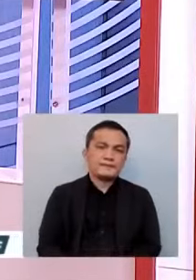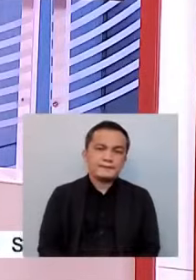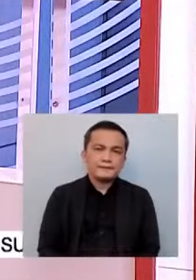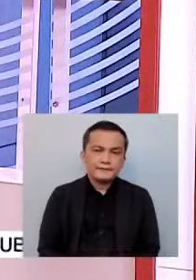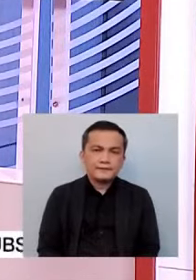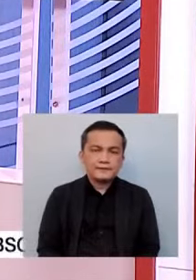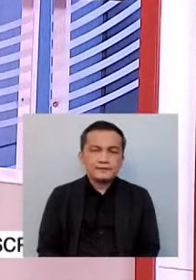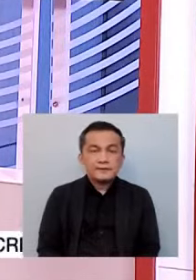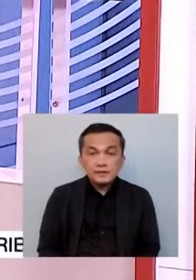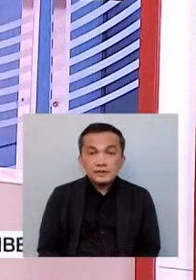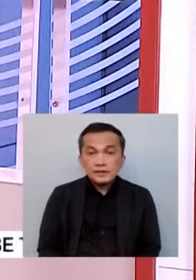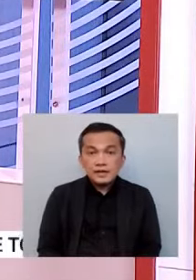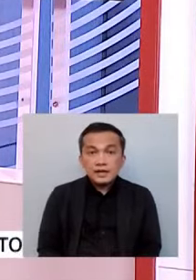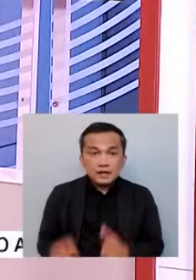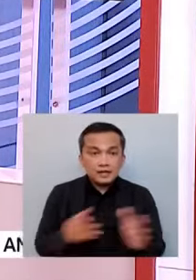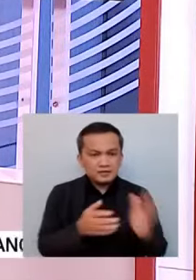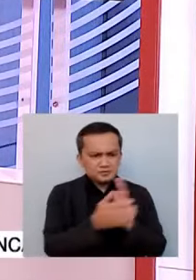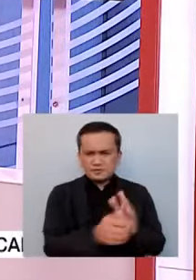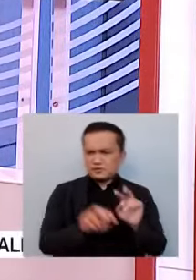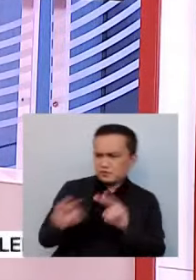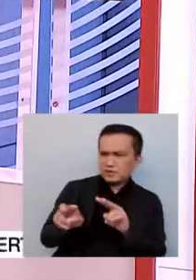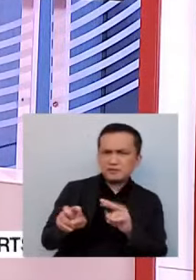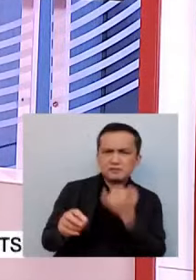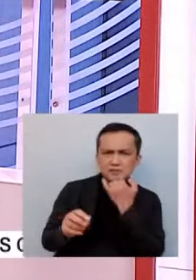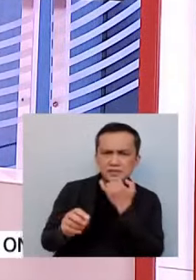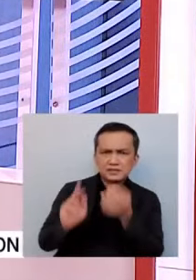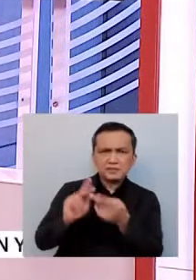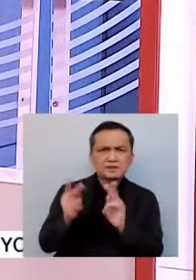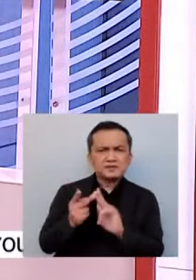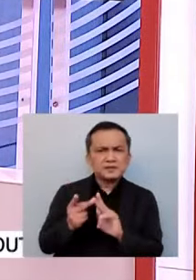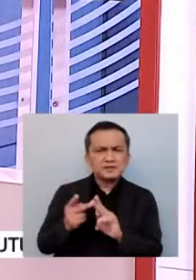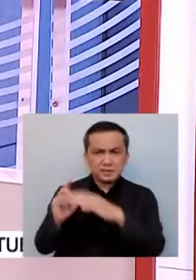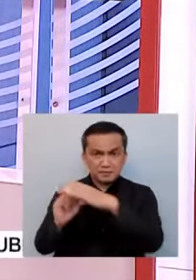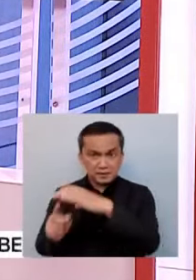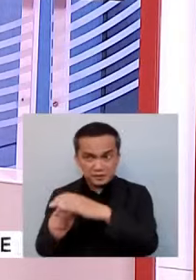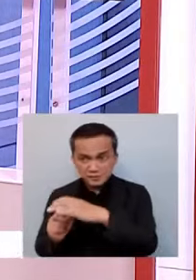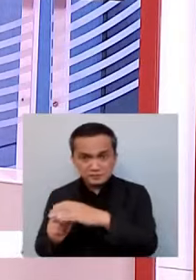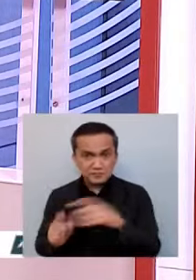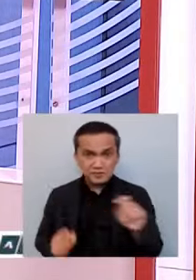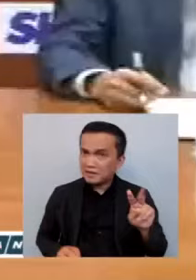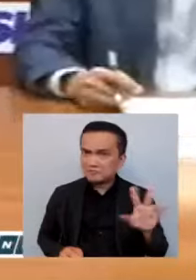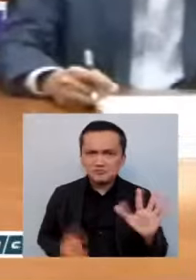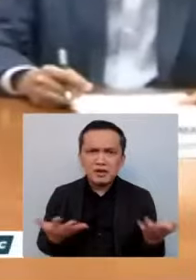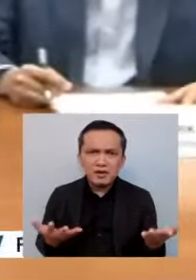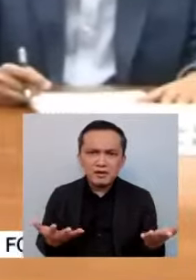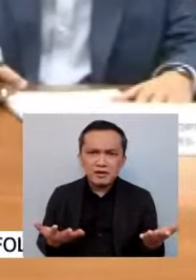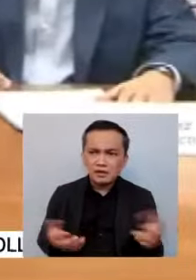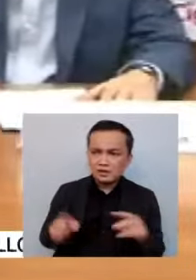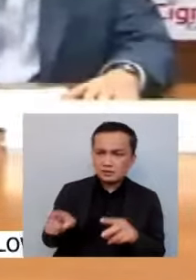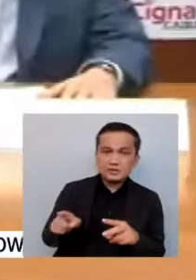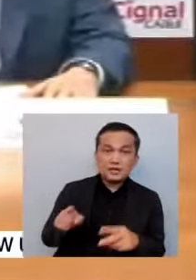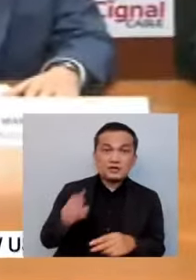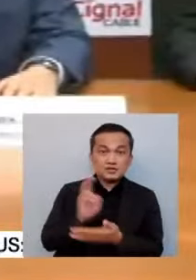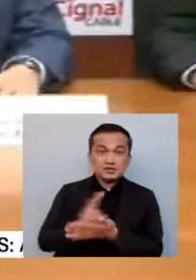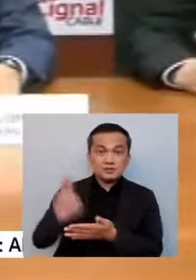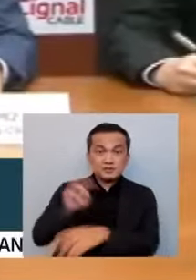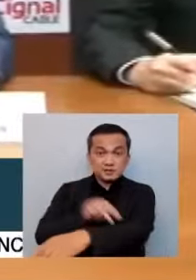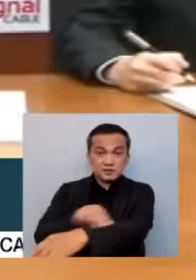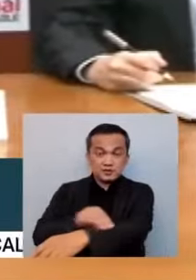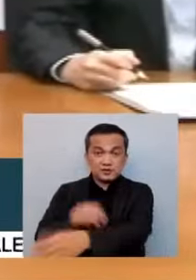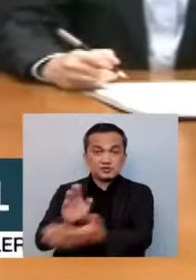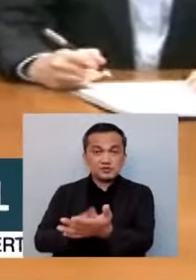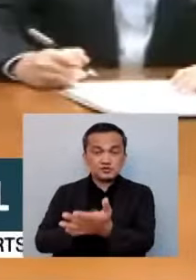Law experts see nothing wrong with a partnership deal of media giants ABS-CBN and TV5. University of Makati School